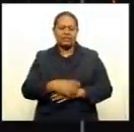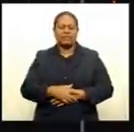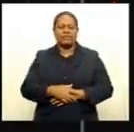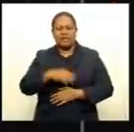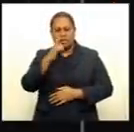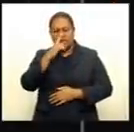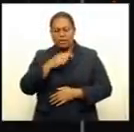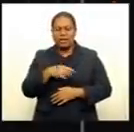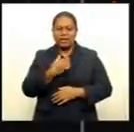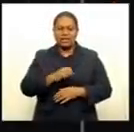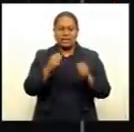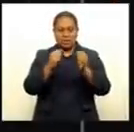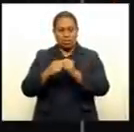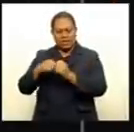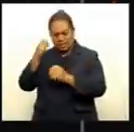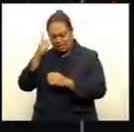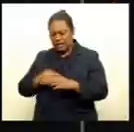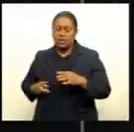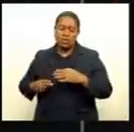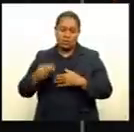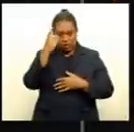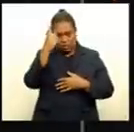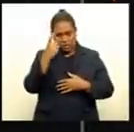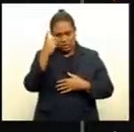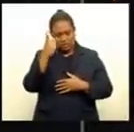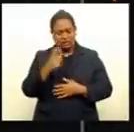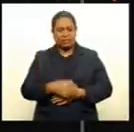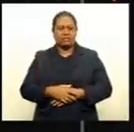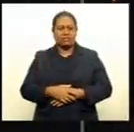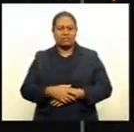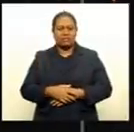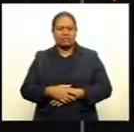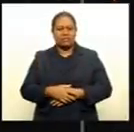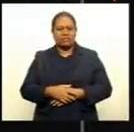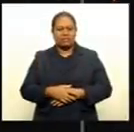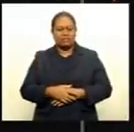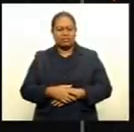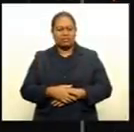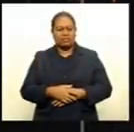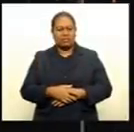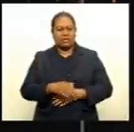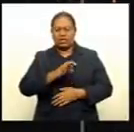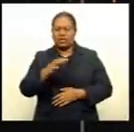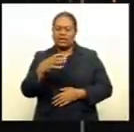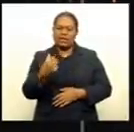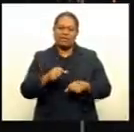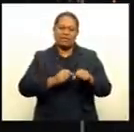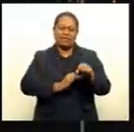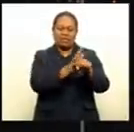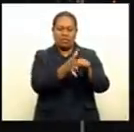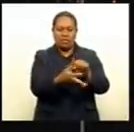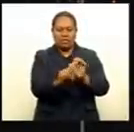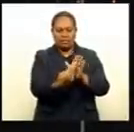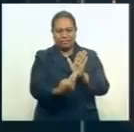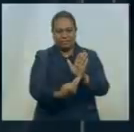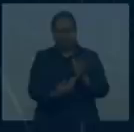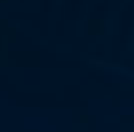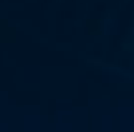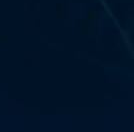informal settlements can lodge concerns without breaking COVID-safe